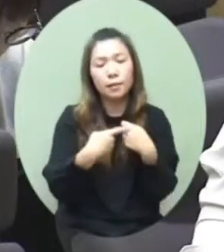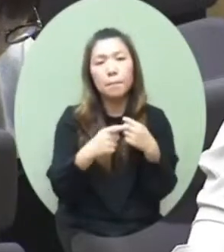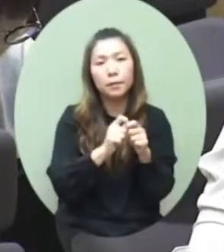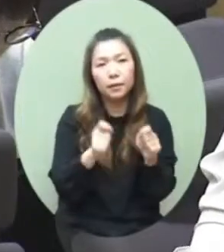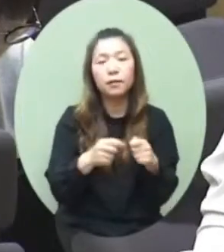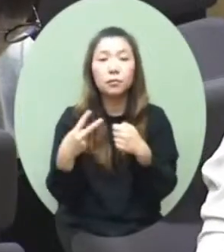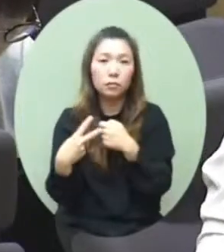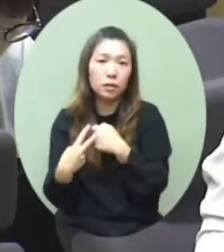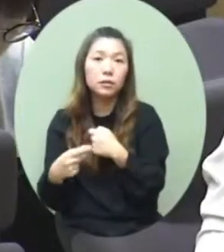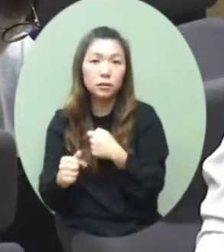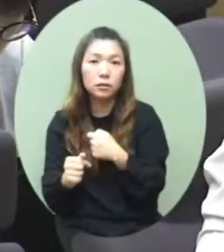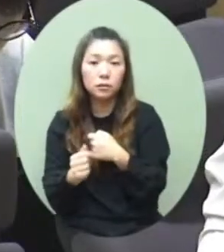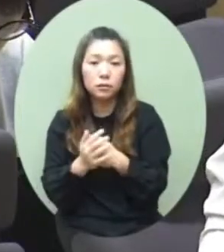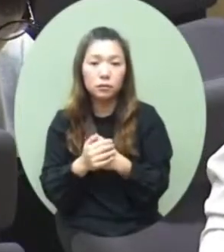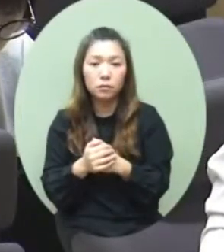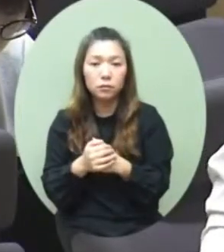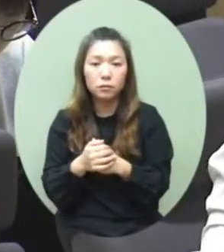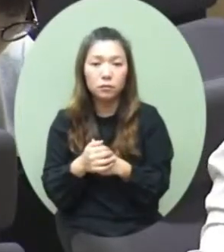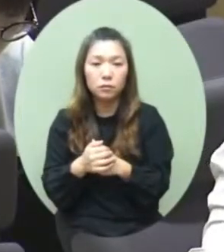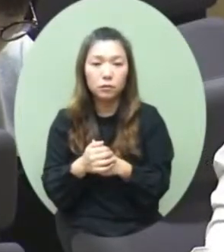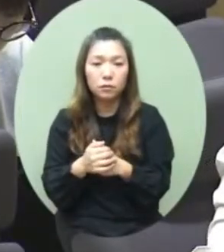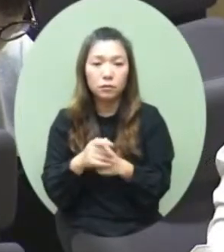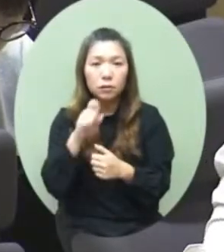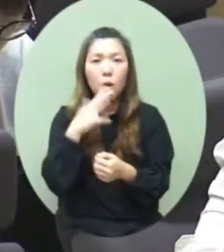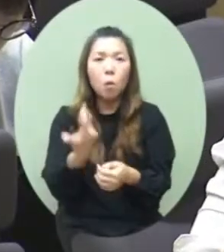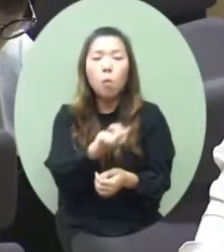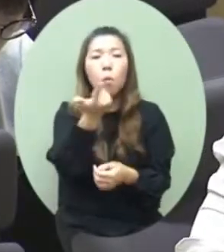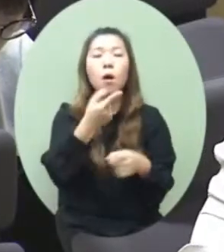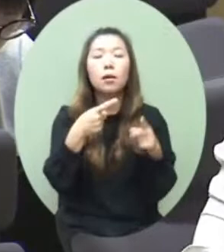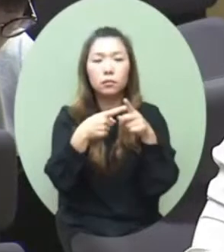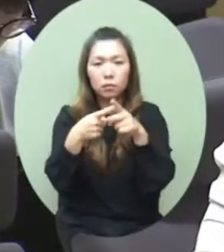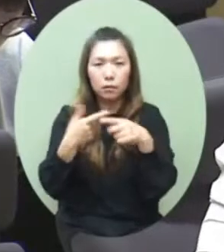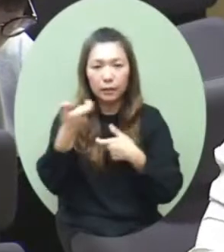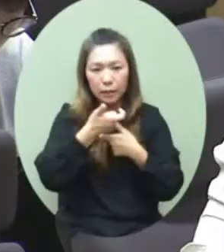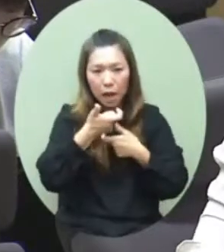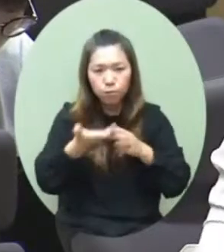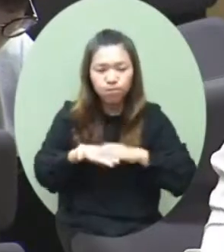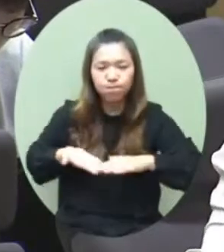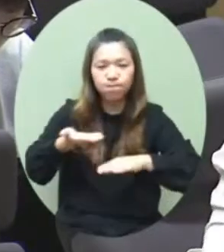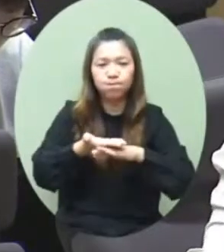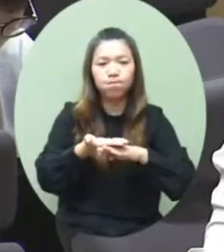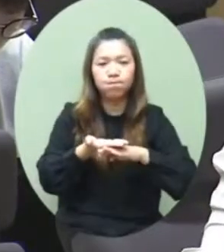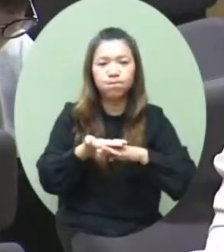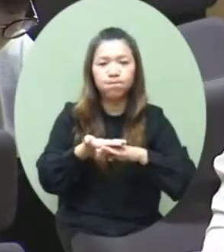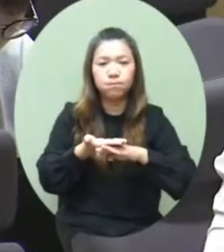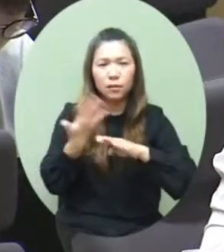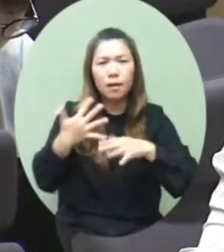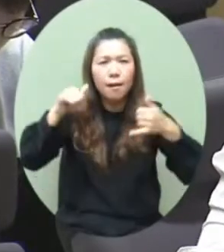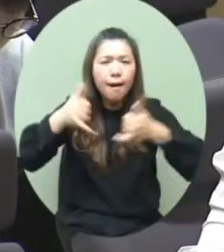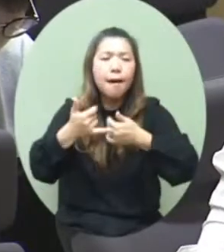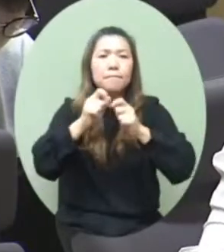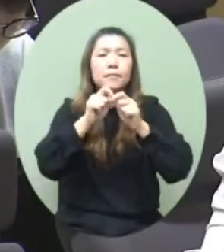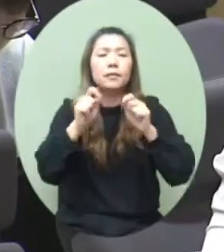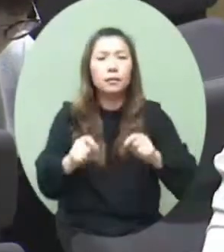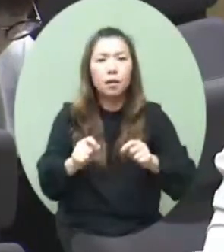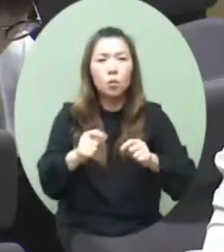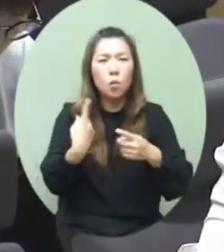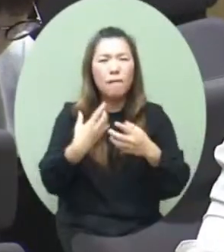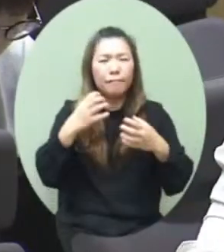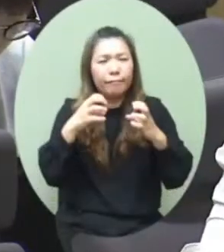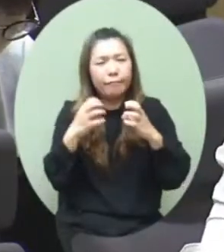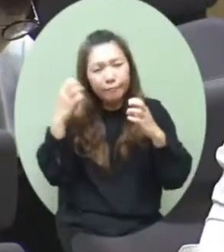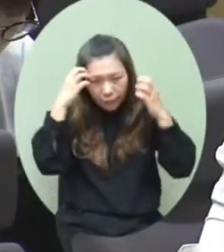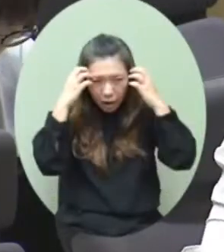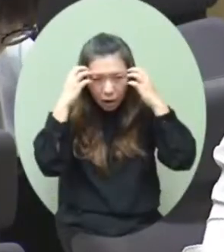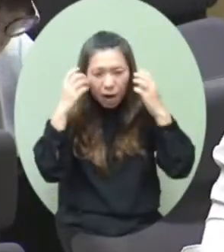or it will even exceed our expectations? Second question, on the road to recovery